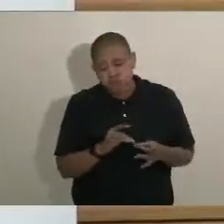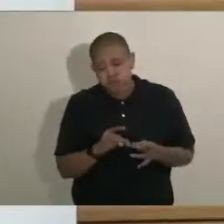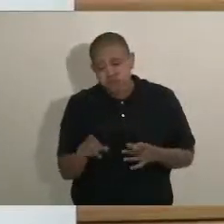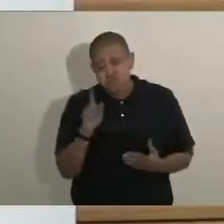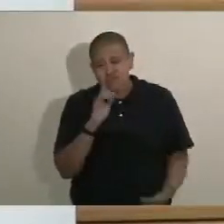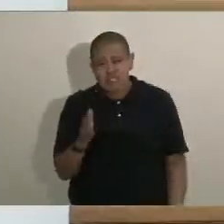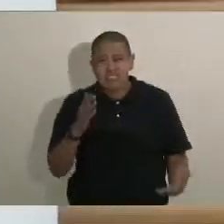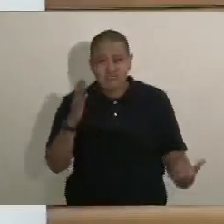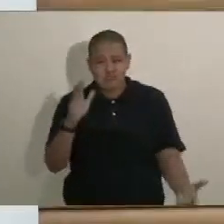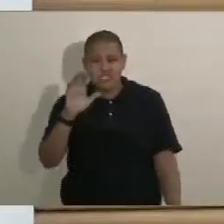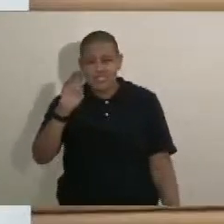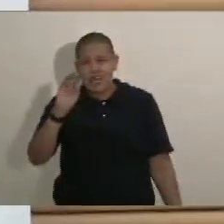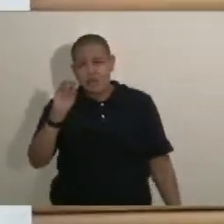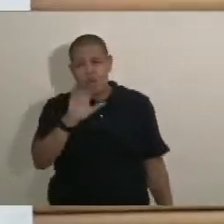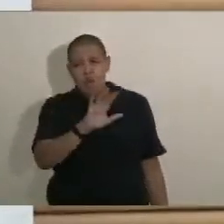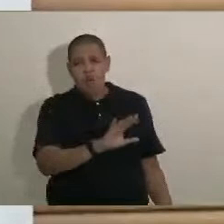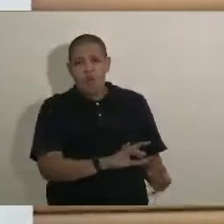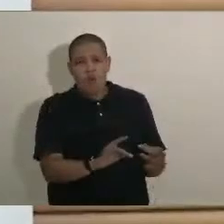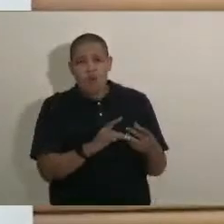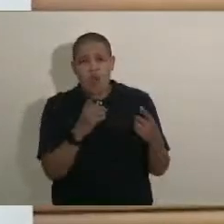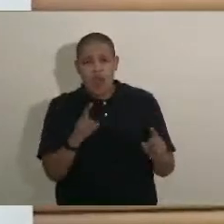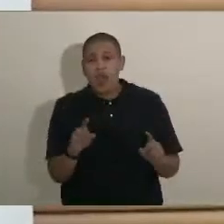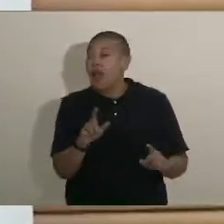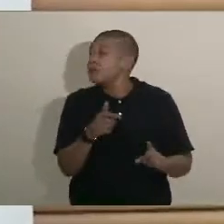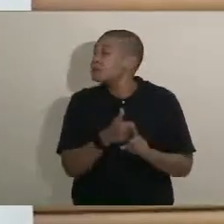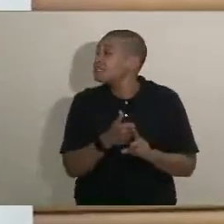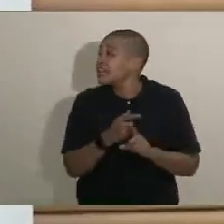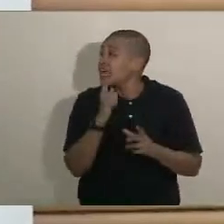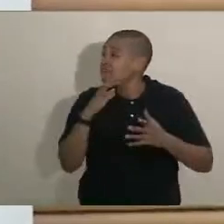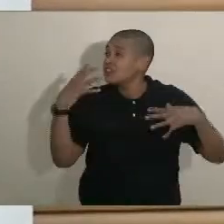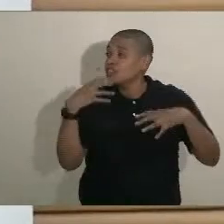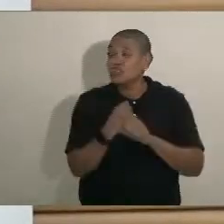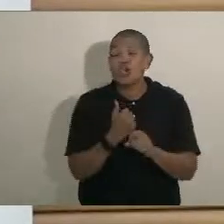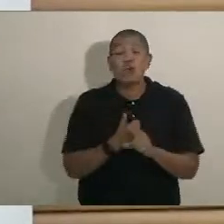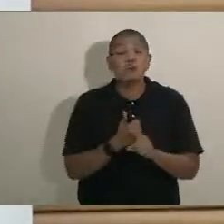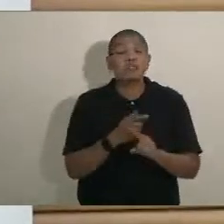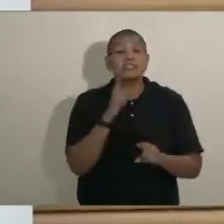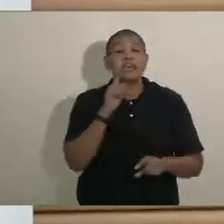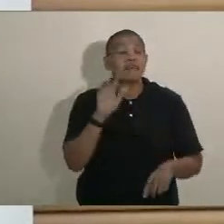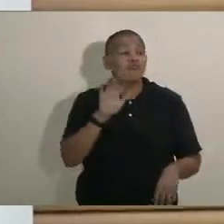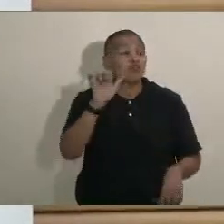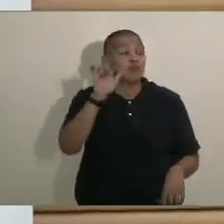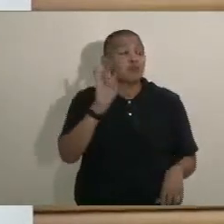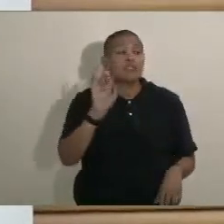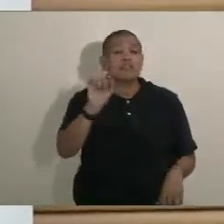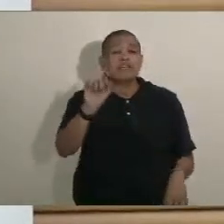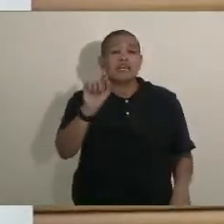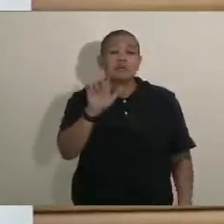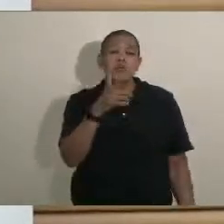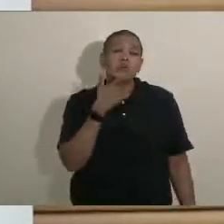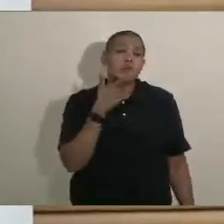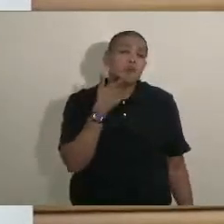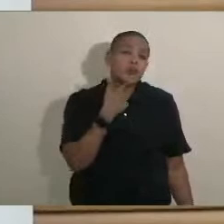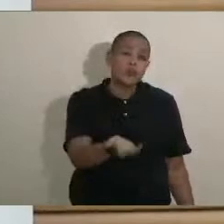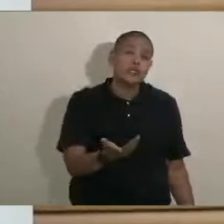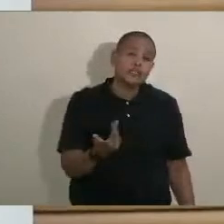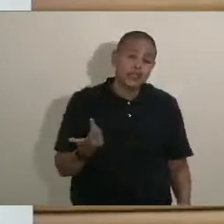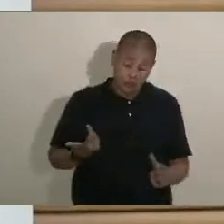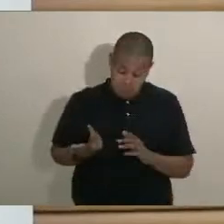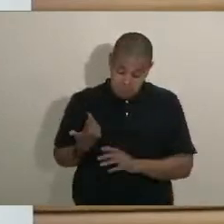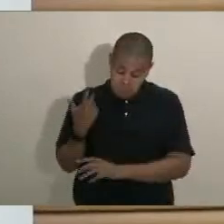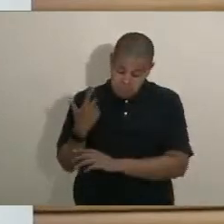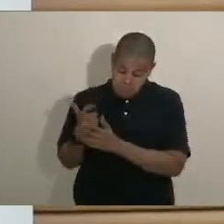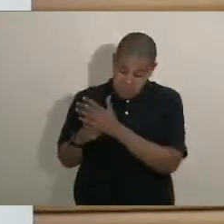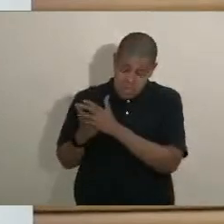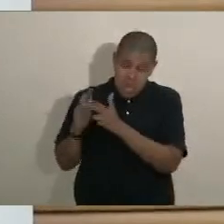as presented by the Chief Medical Officer, the summary as at the 27th of April. Key